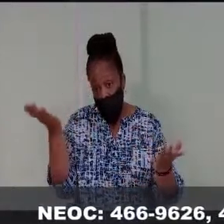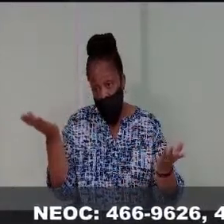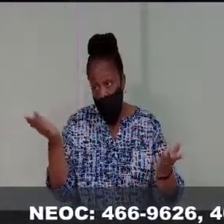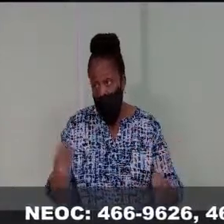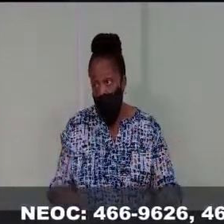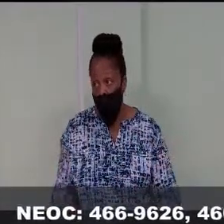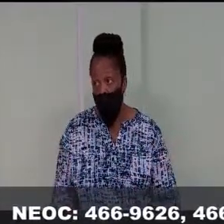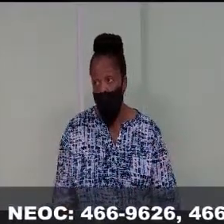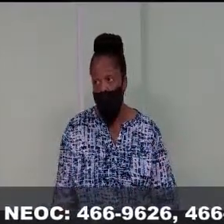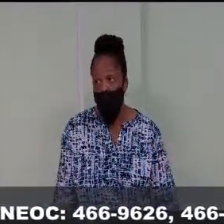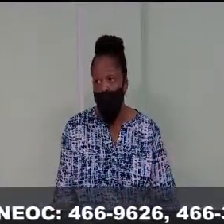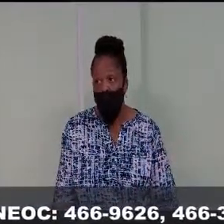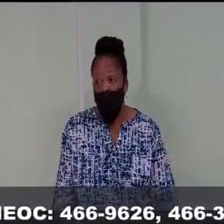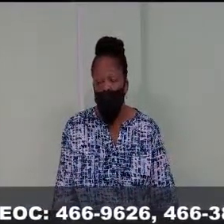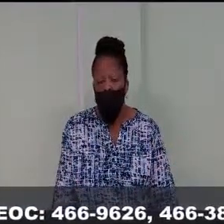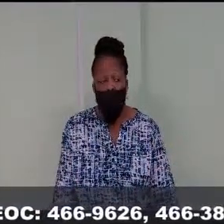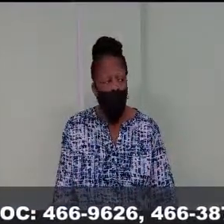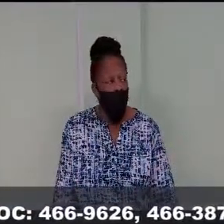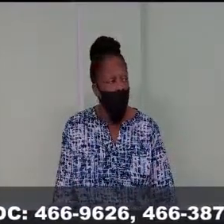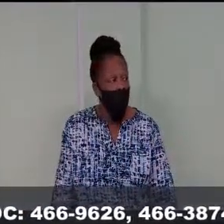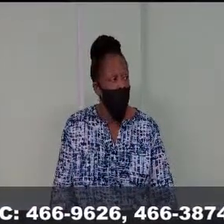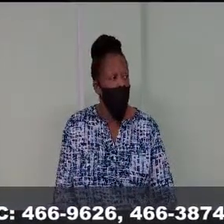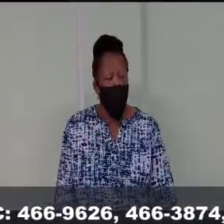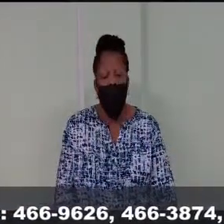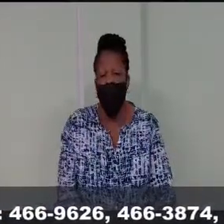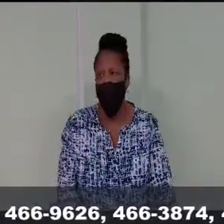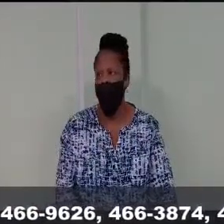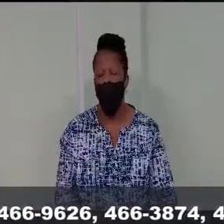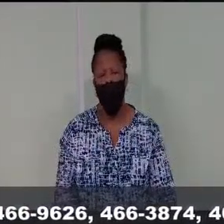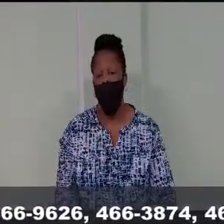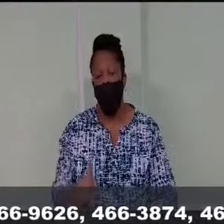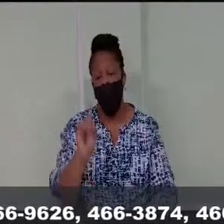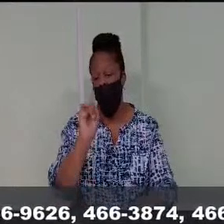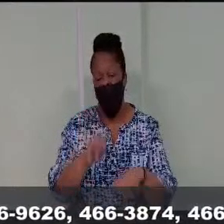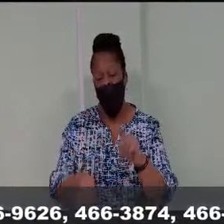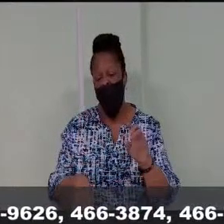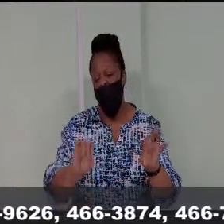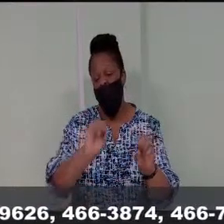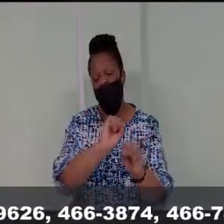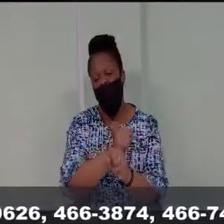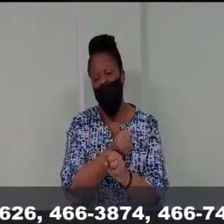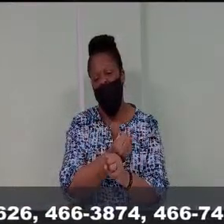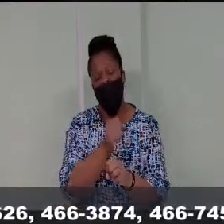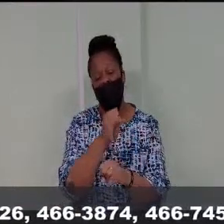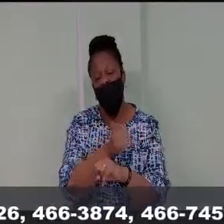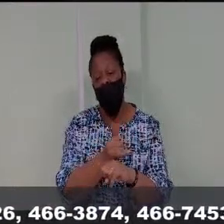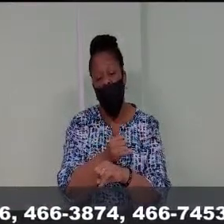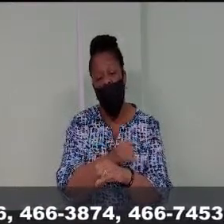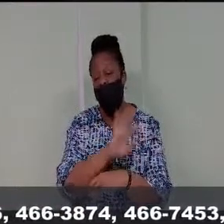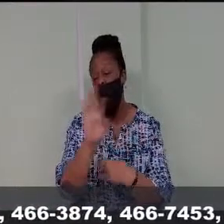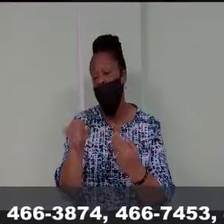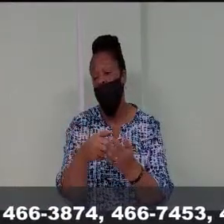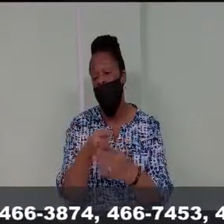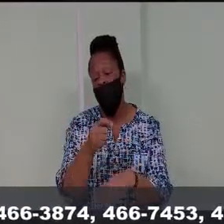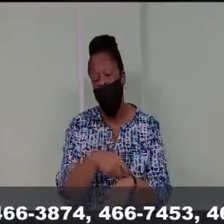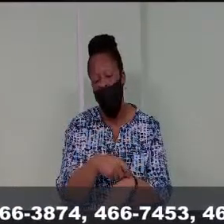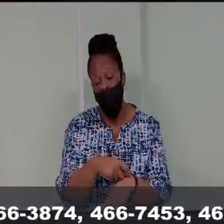Well, I think we've said for months that we cannot keep the country locked down forever, and we said that once the borders are